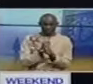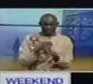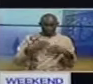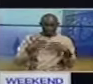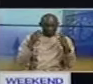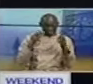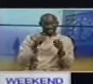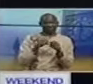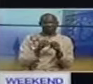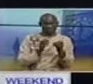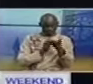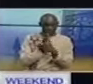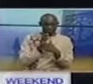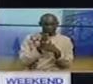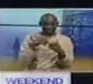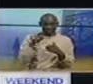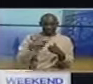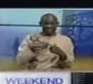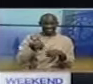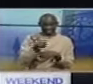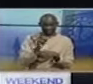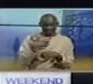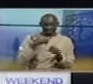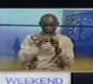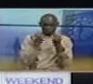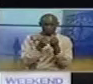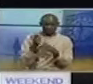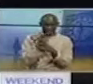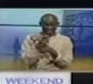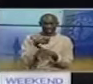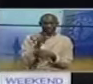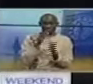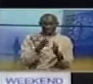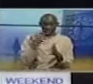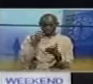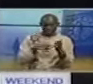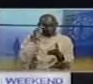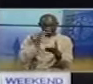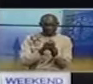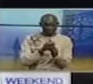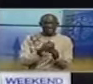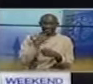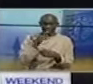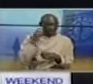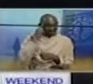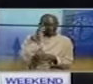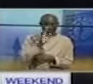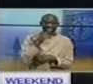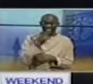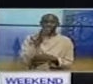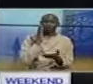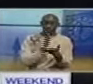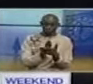my big break this evening. He is a self-proclaimed social media guru. He says he believes in speaking his mind and telling the